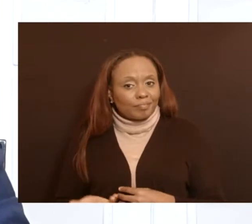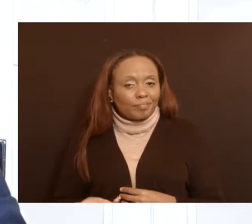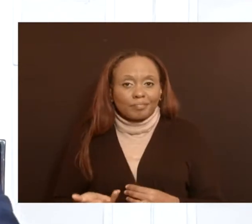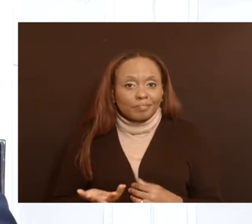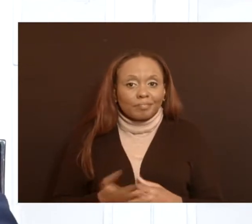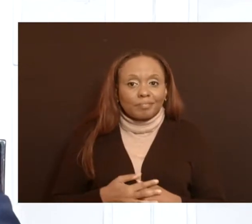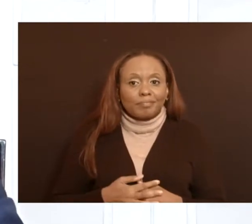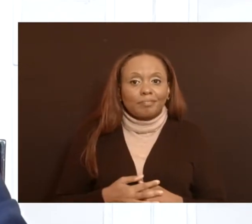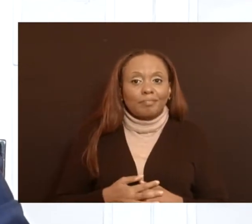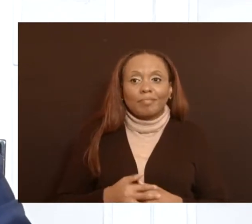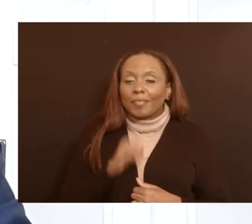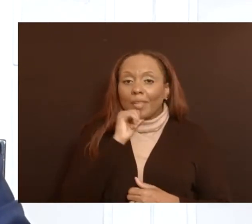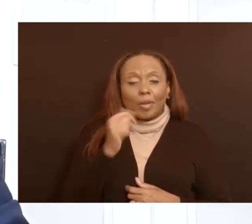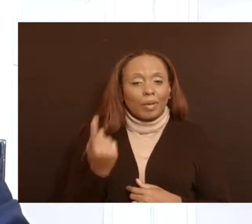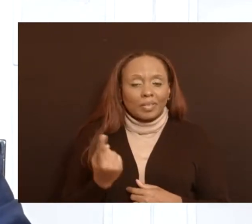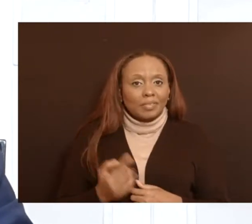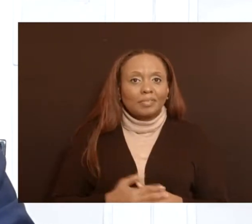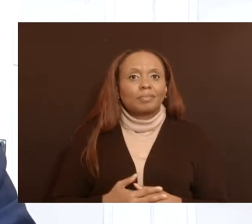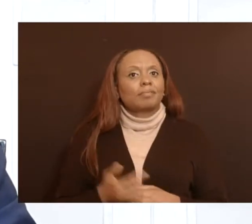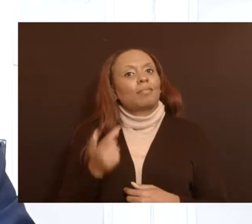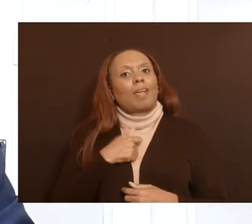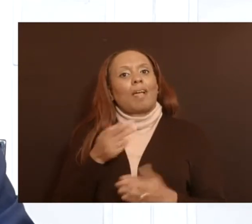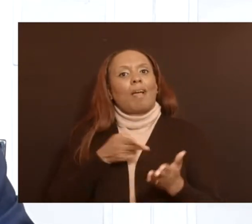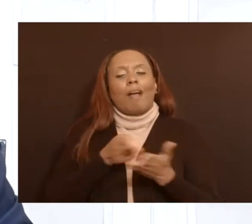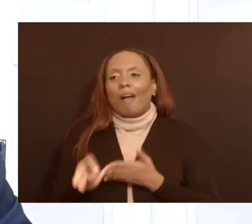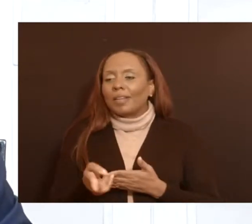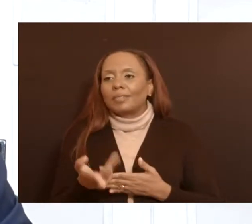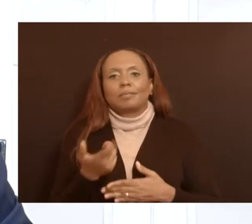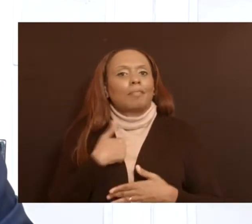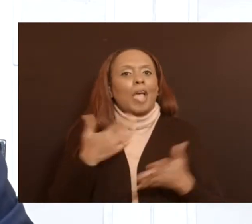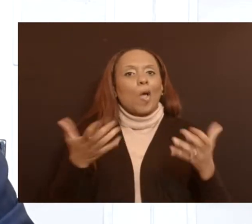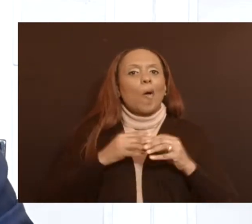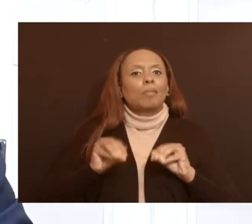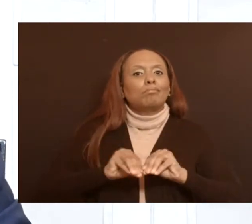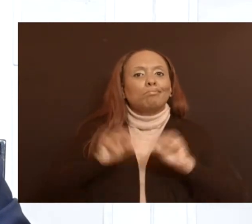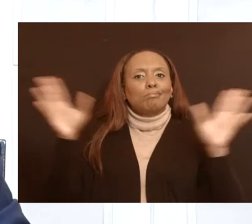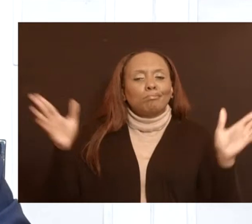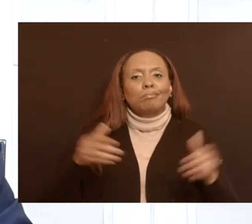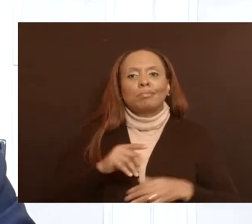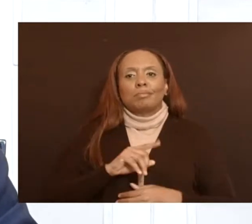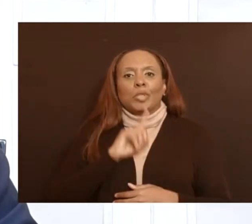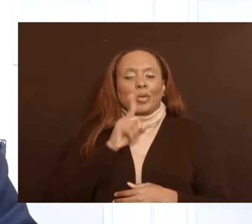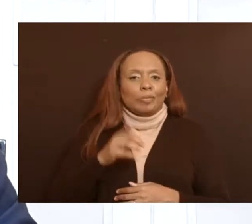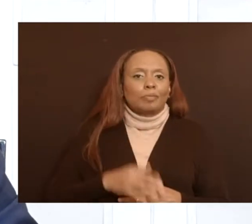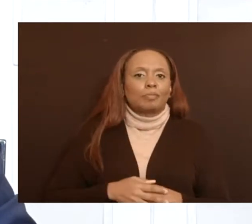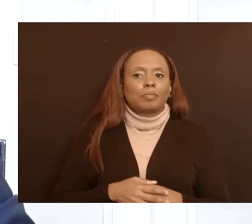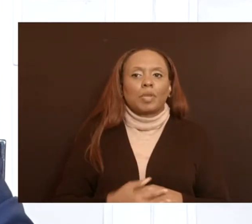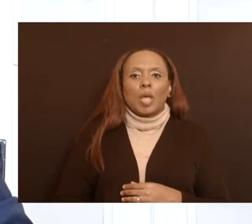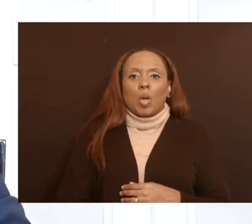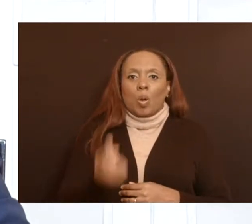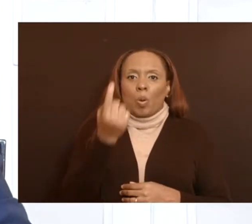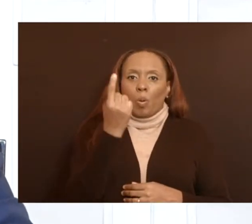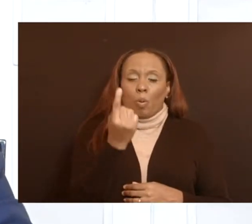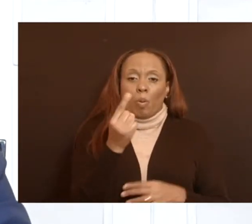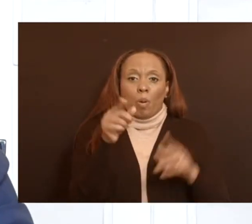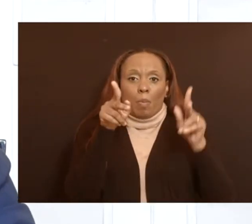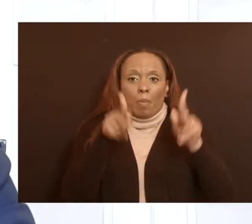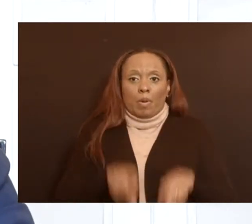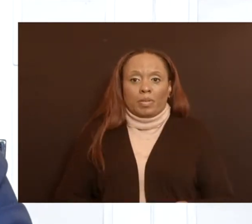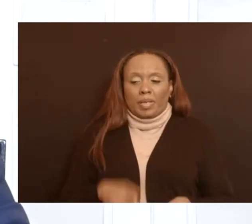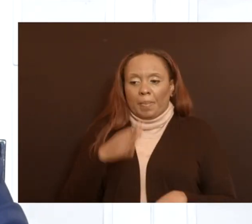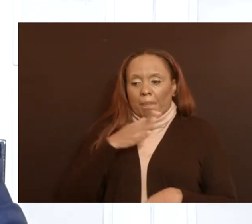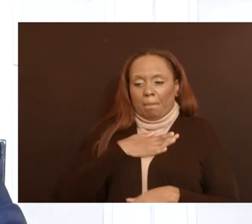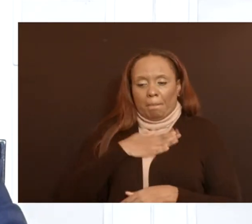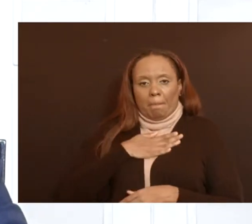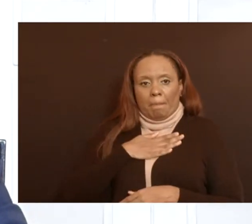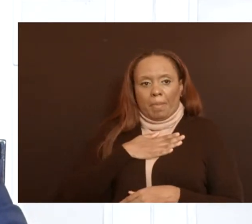the realism of things, right? I'm a realist, right? And that's the realism of things. I have not had one person in my primary isolation